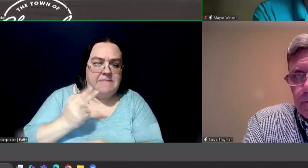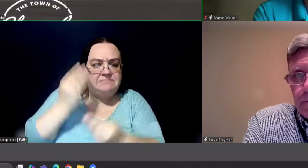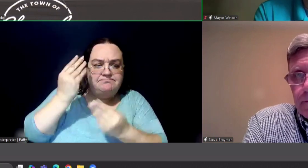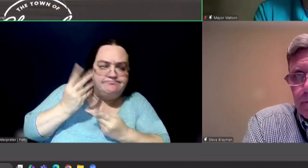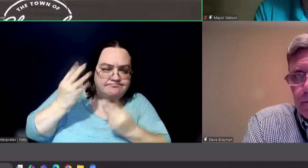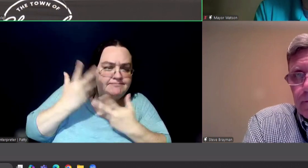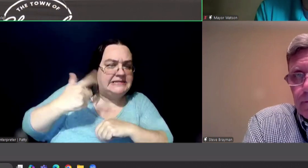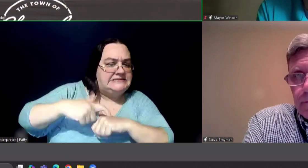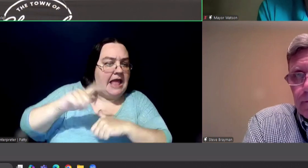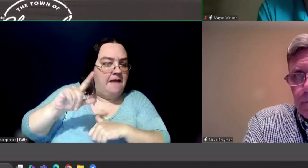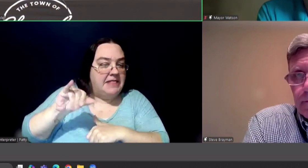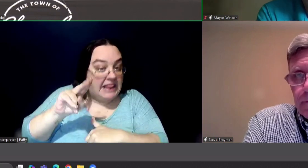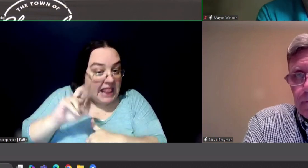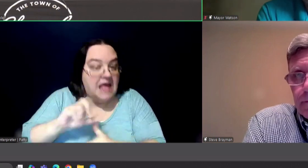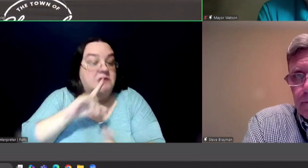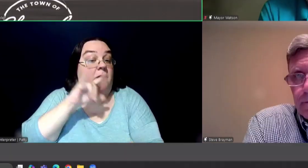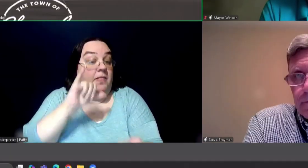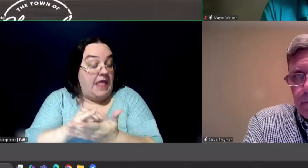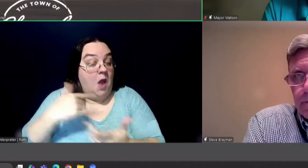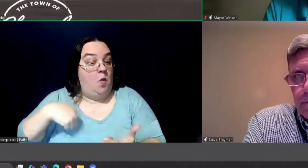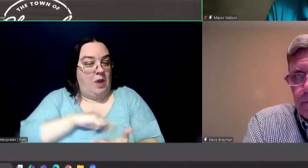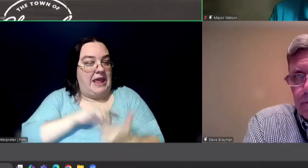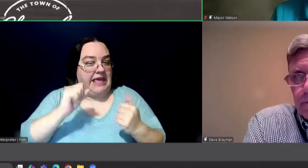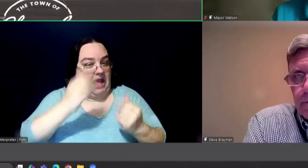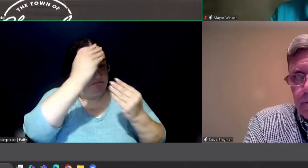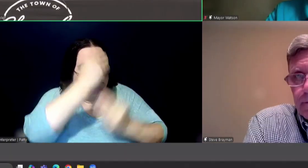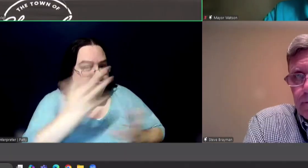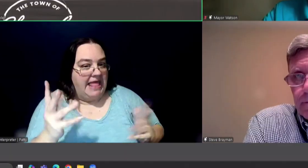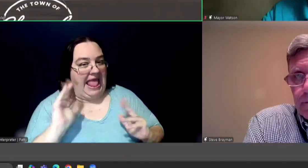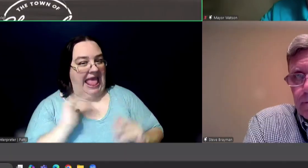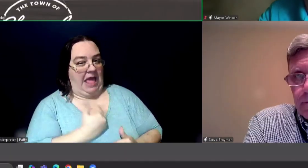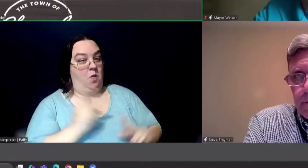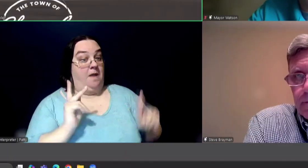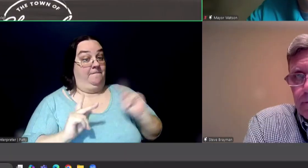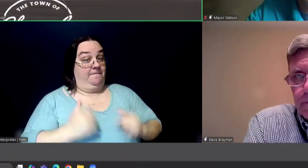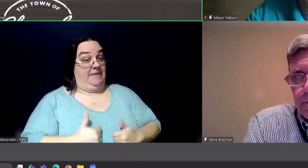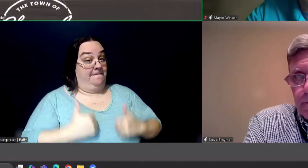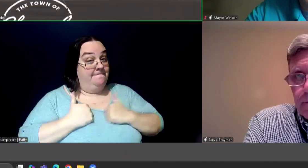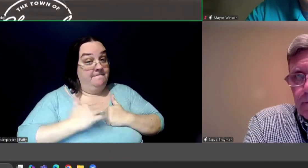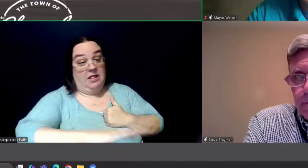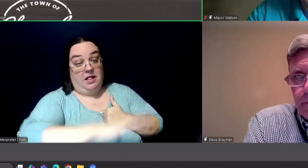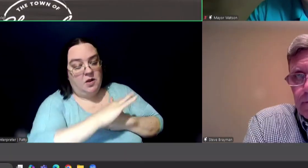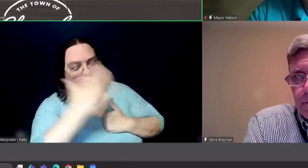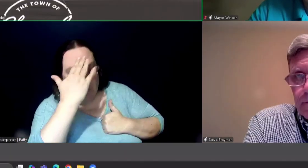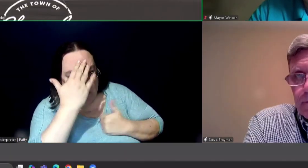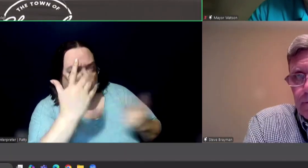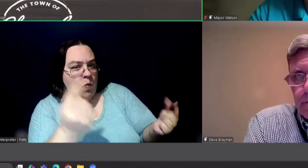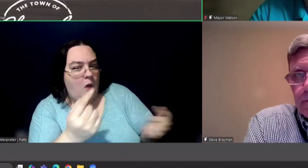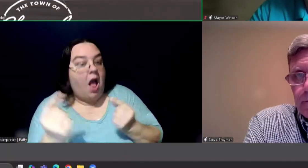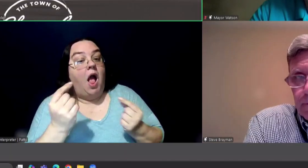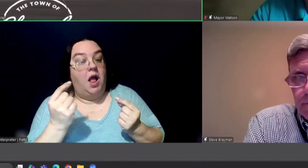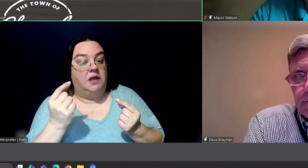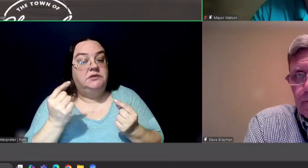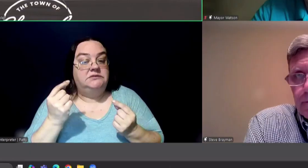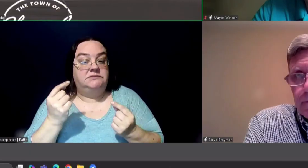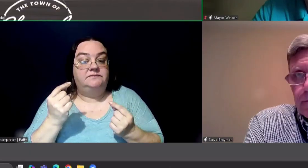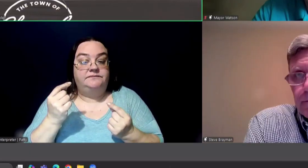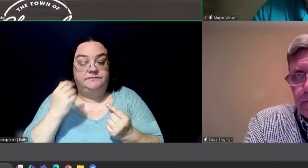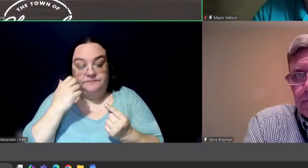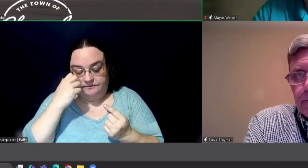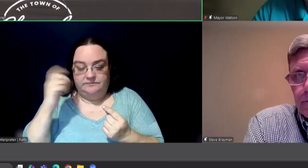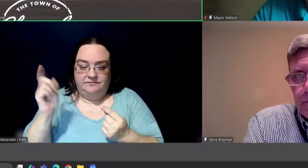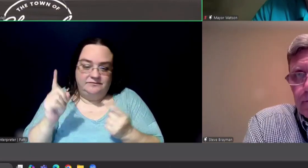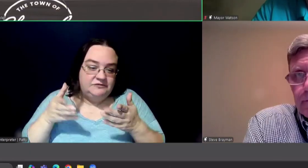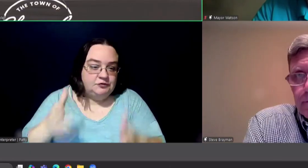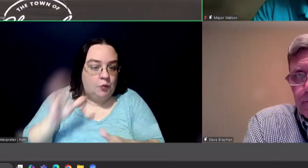can communicate with residents that those streets are again going to be dug up. Because I know even